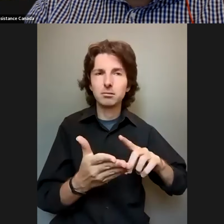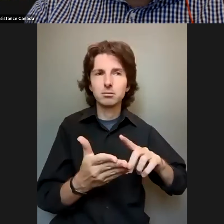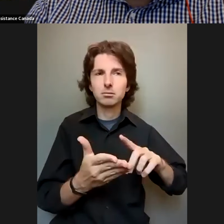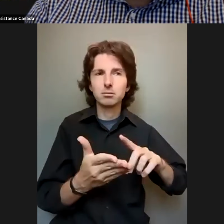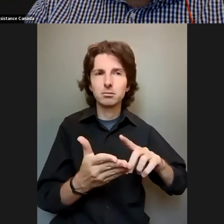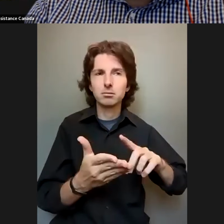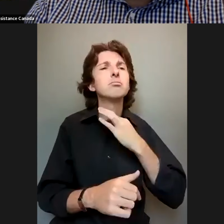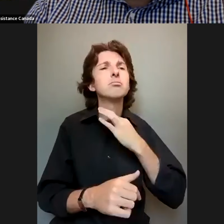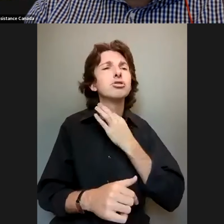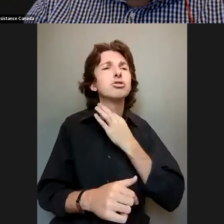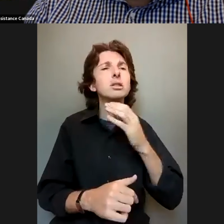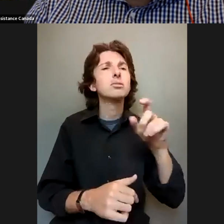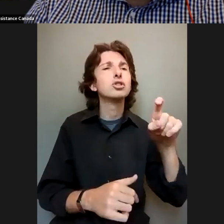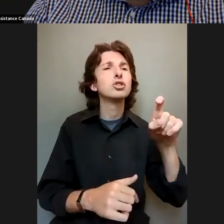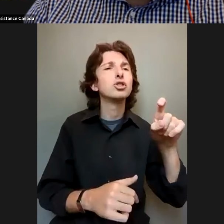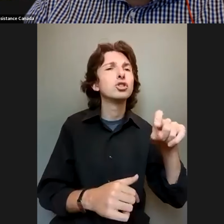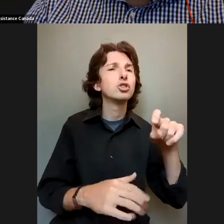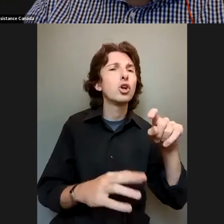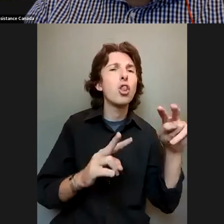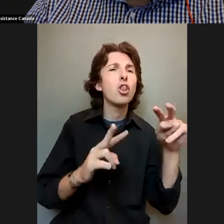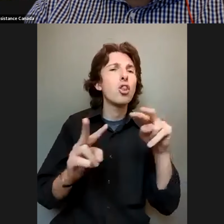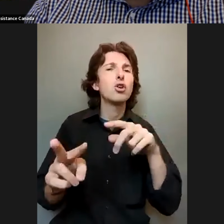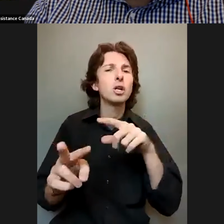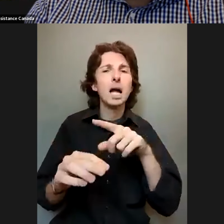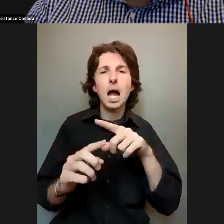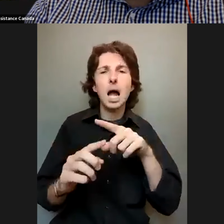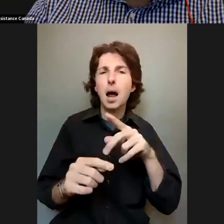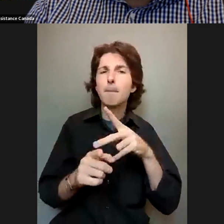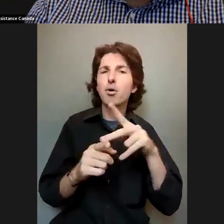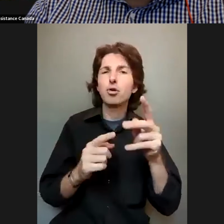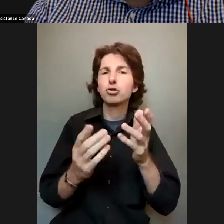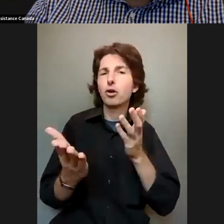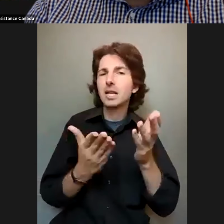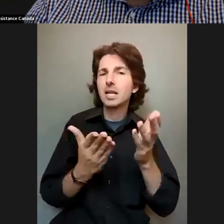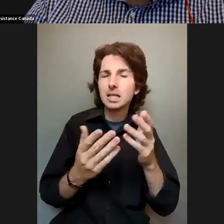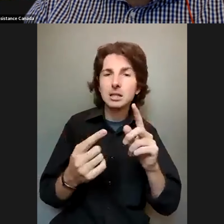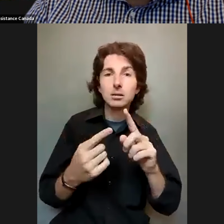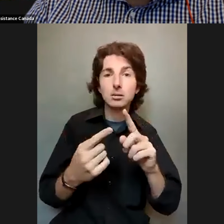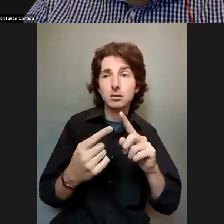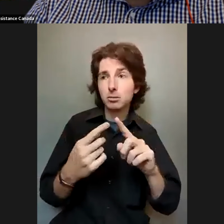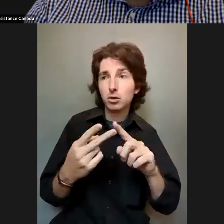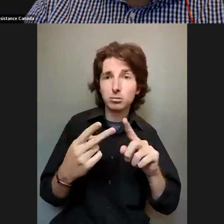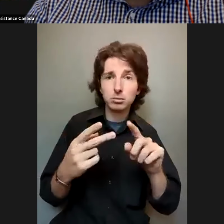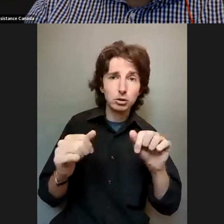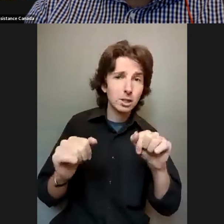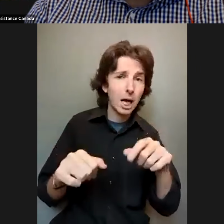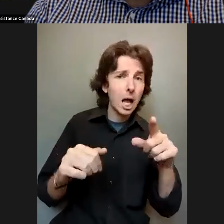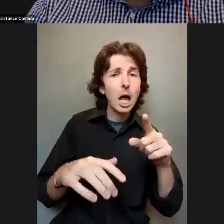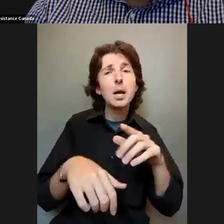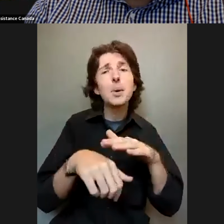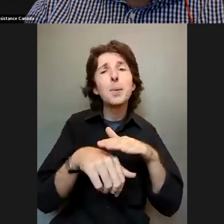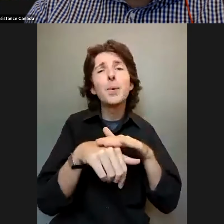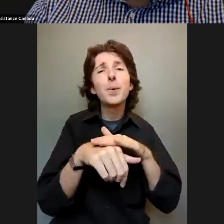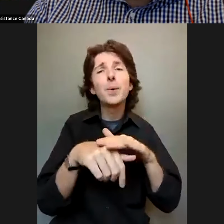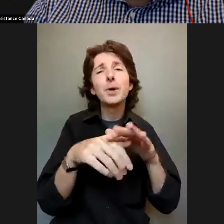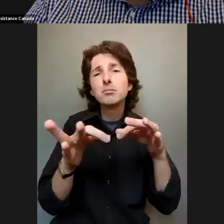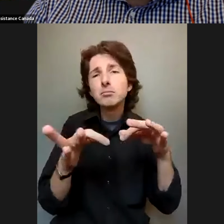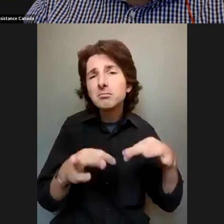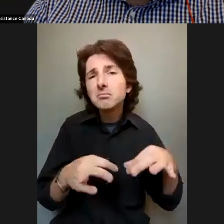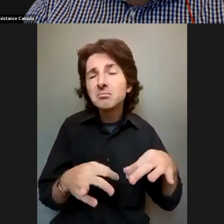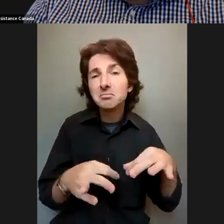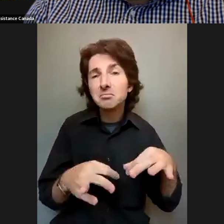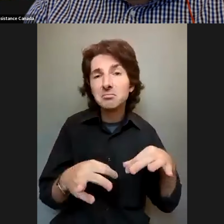in pro services. Just wondered if you could touch on that, maybe speak about pro services just briefly, Carolyn, and yeah, go